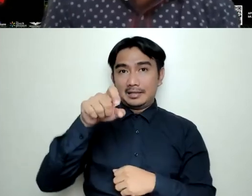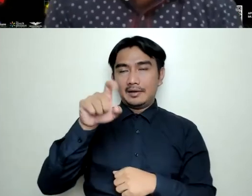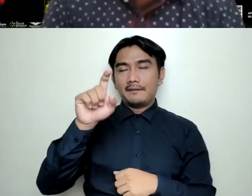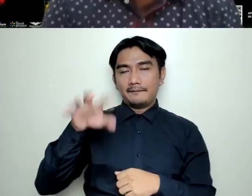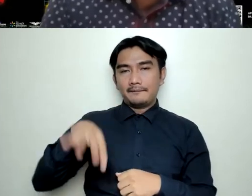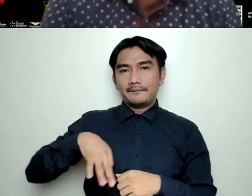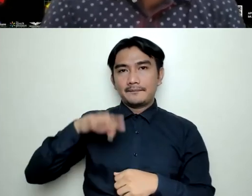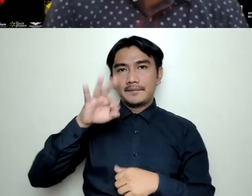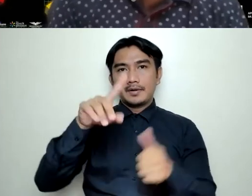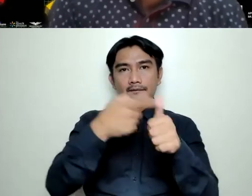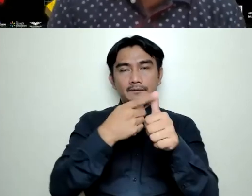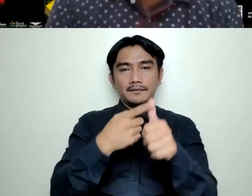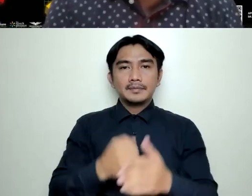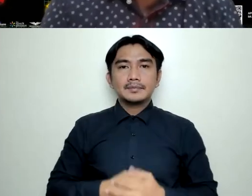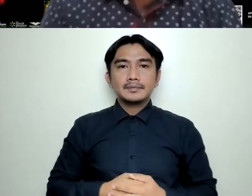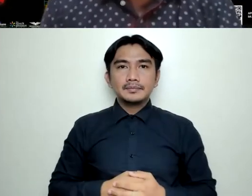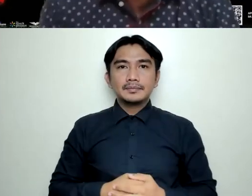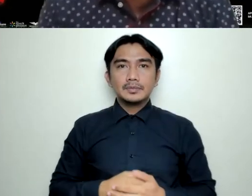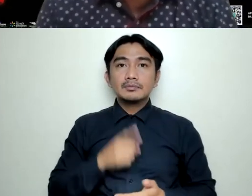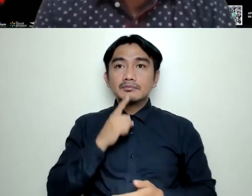Sure, ideas are amazing, but